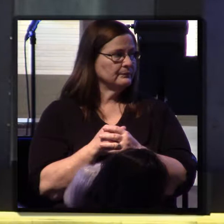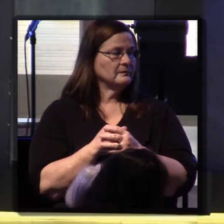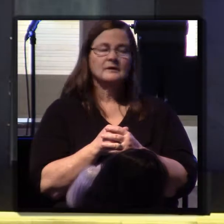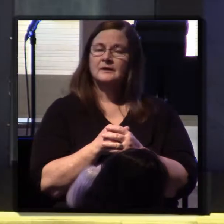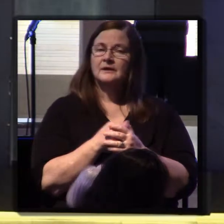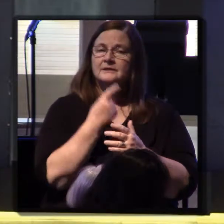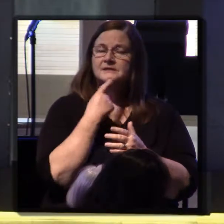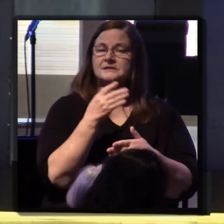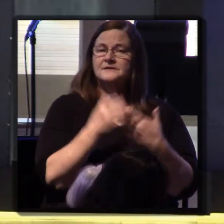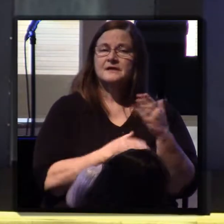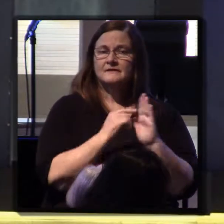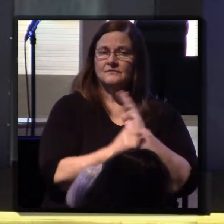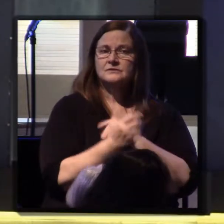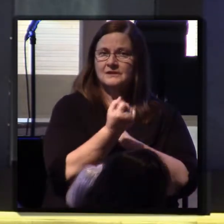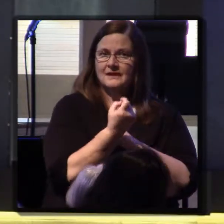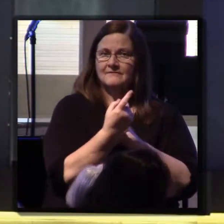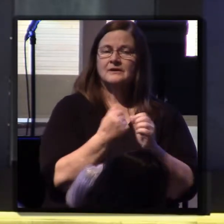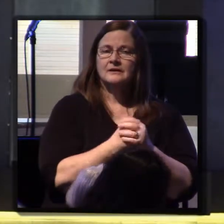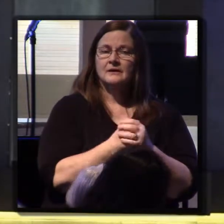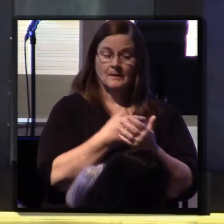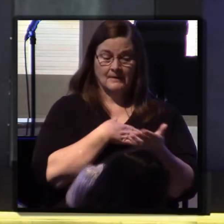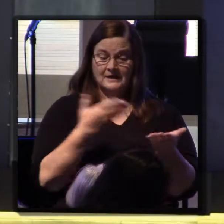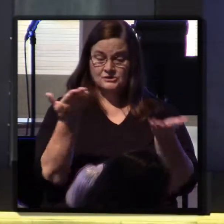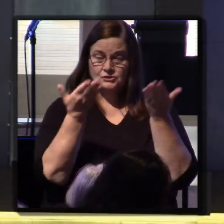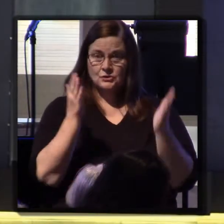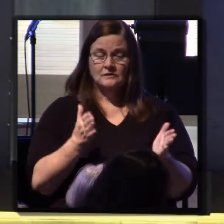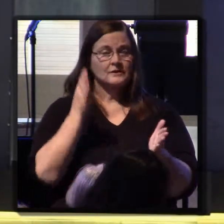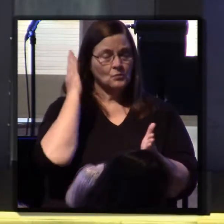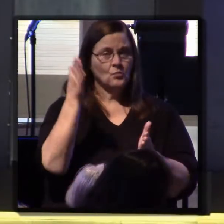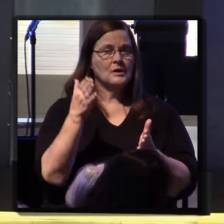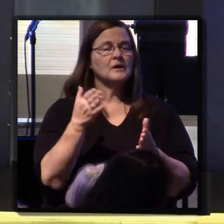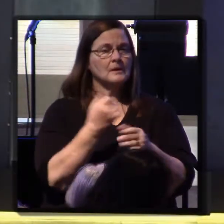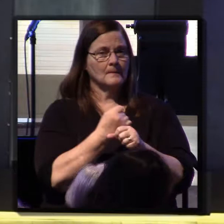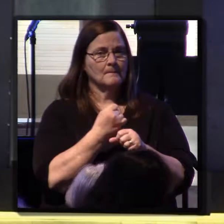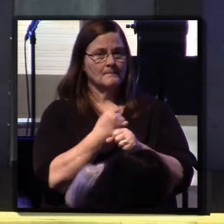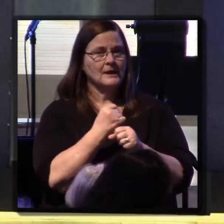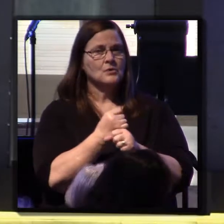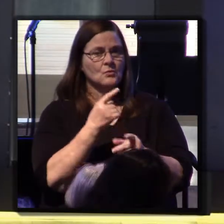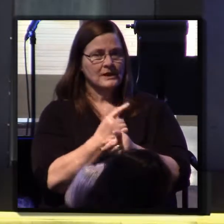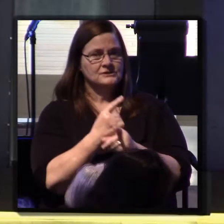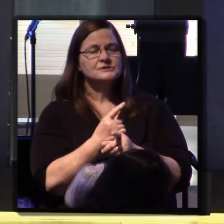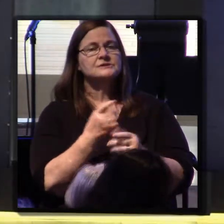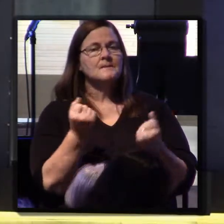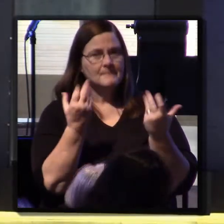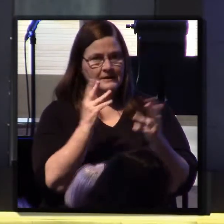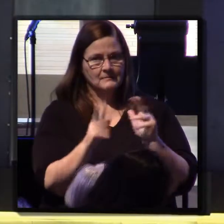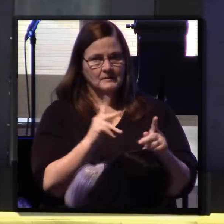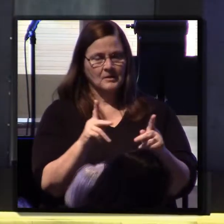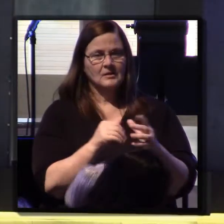the servant will do in his conclusion. He says at the end of verse 11, "My servant